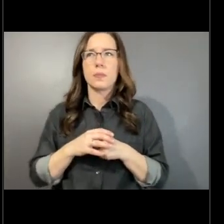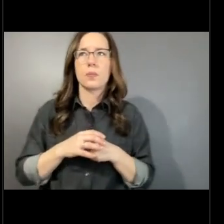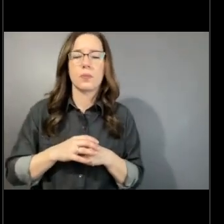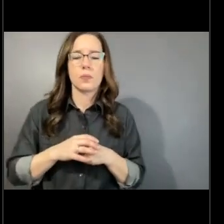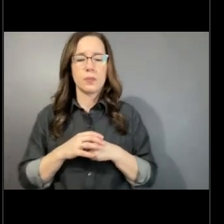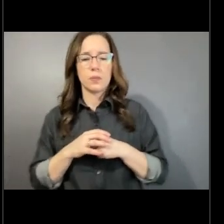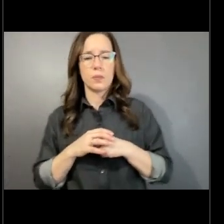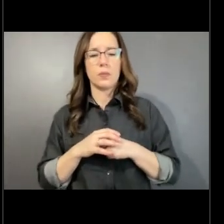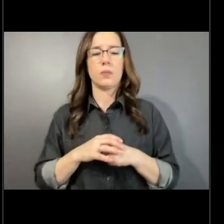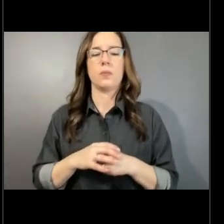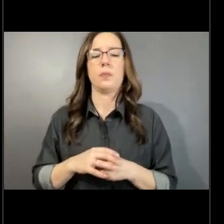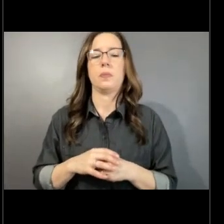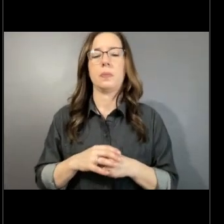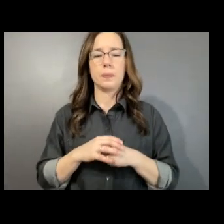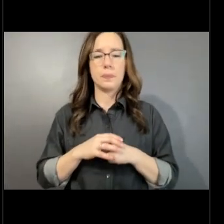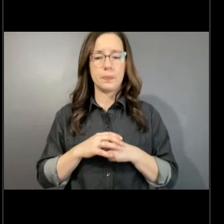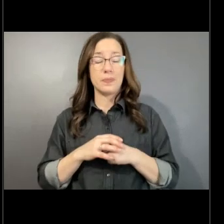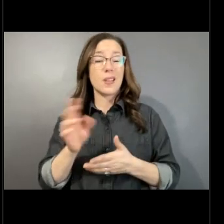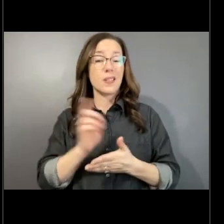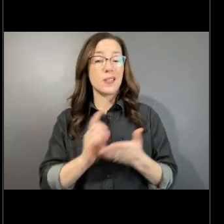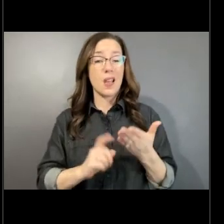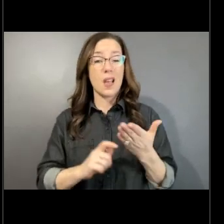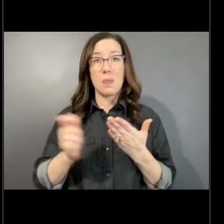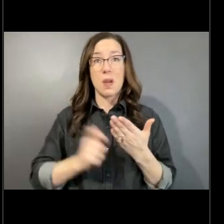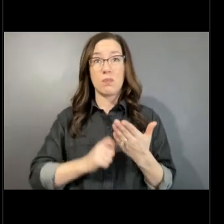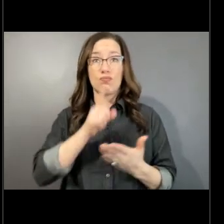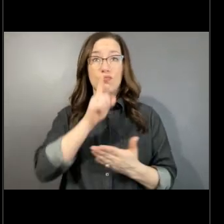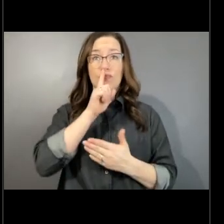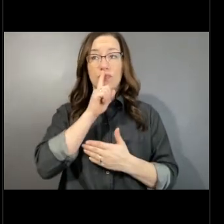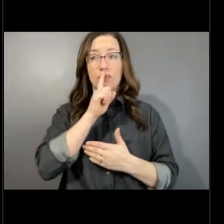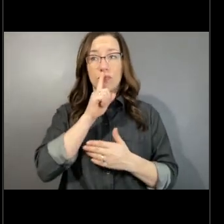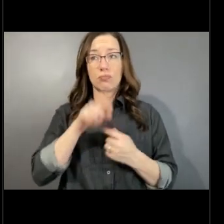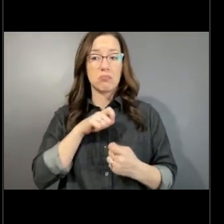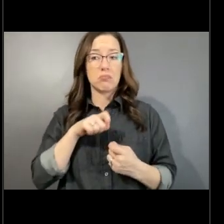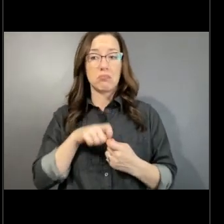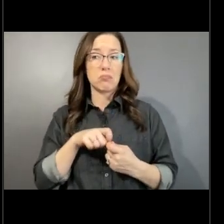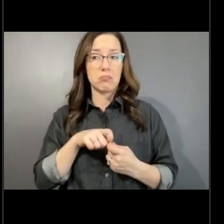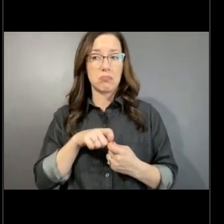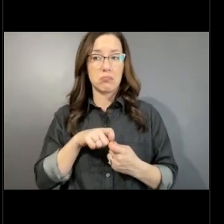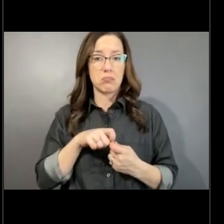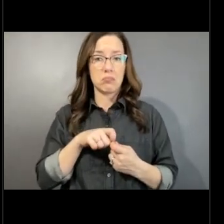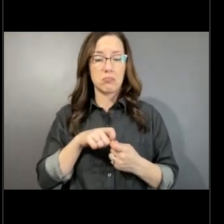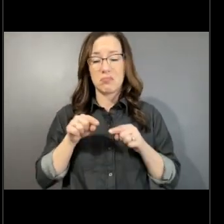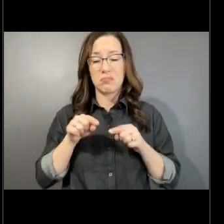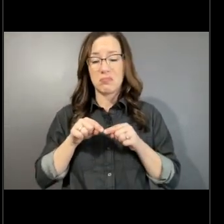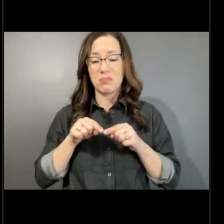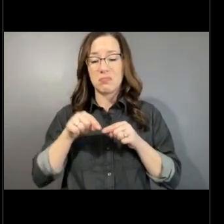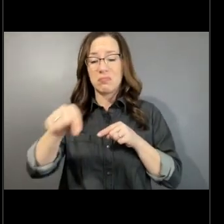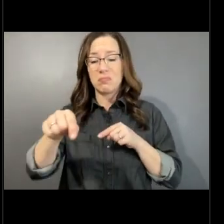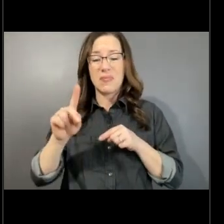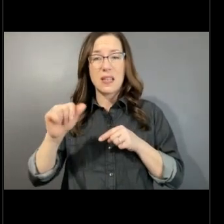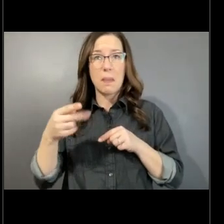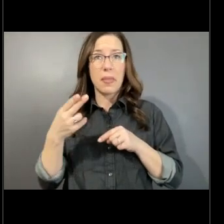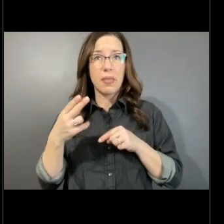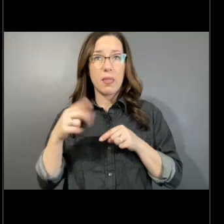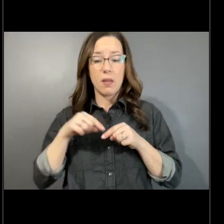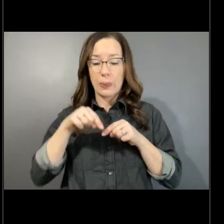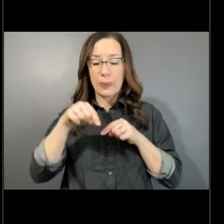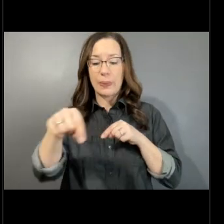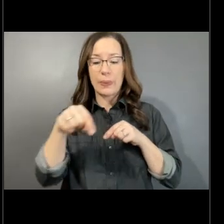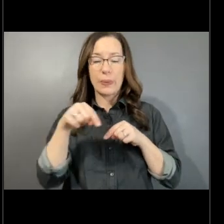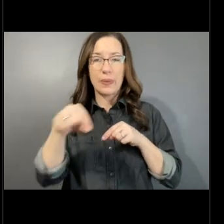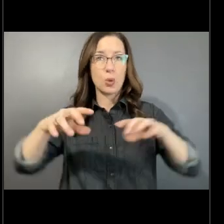Fair Housing Act Design Manual does not specify depth for kitchen sinks. So